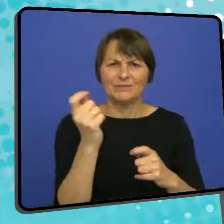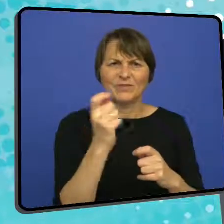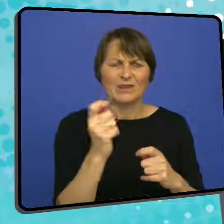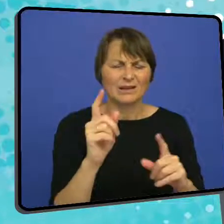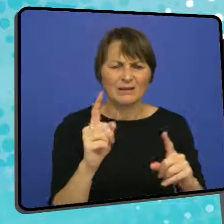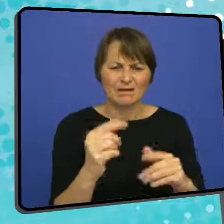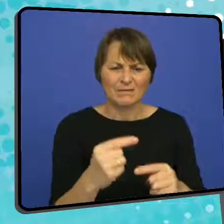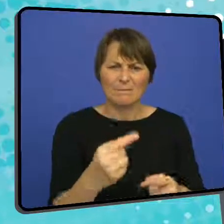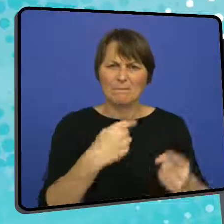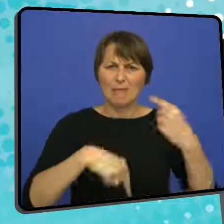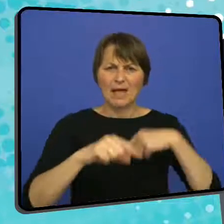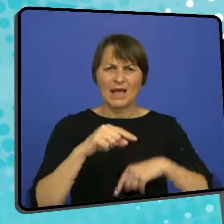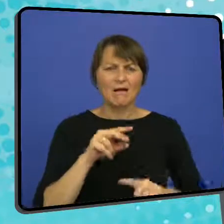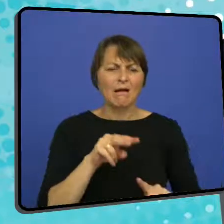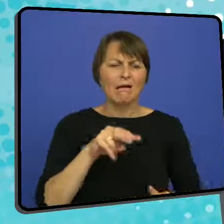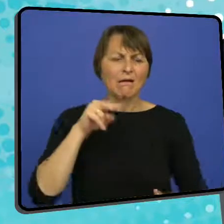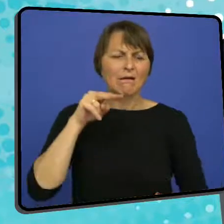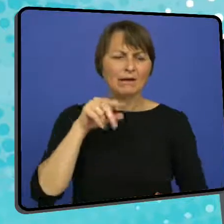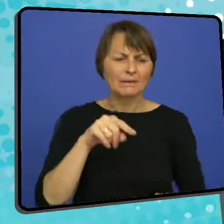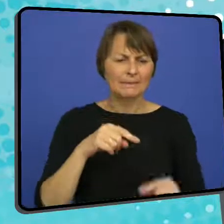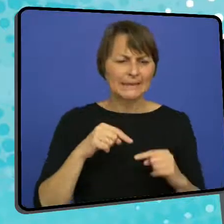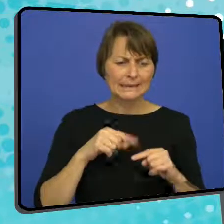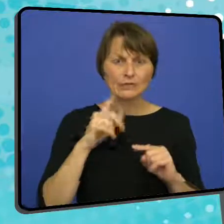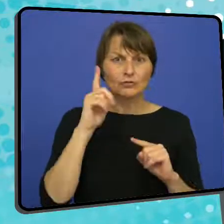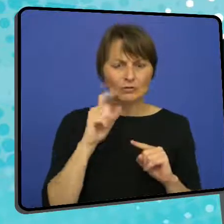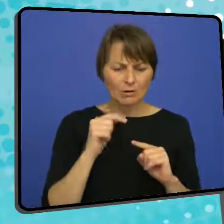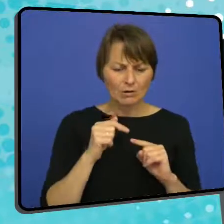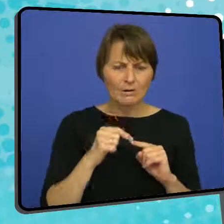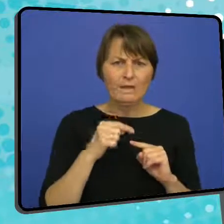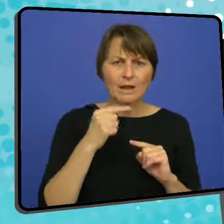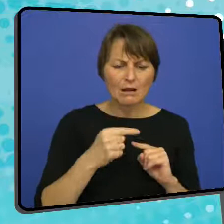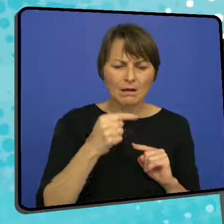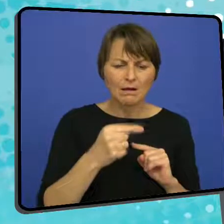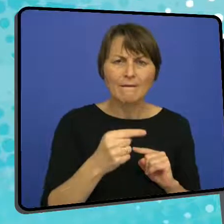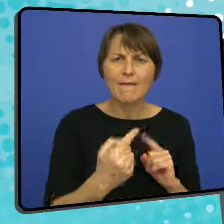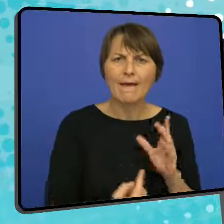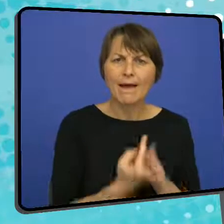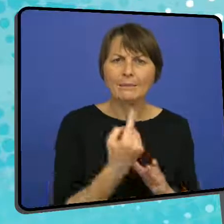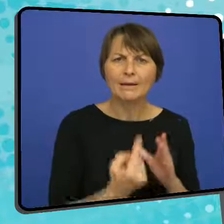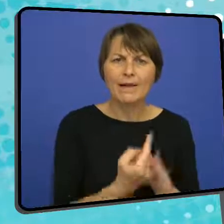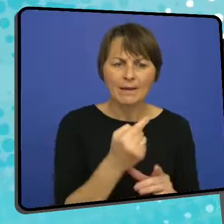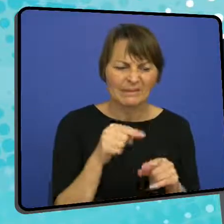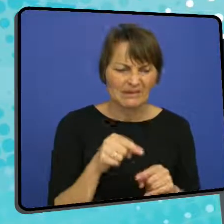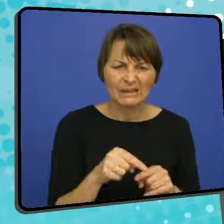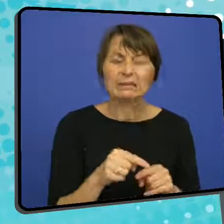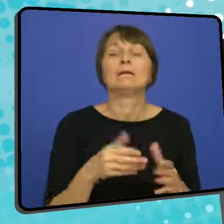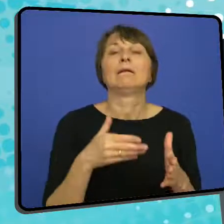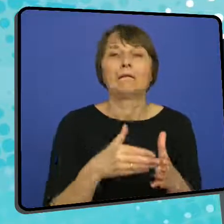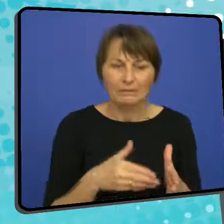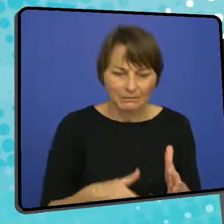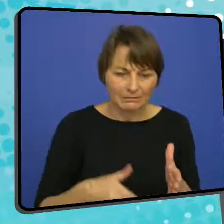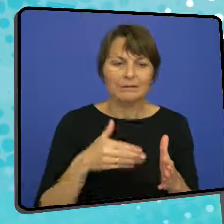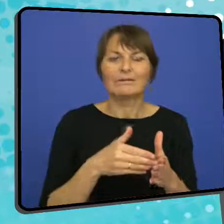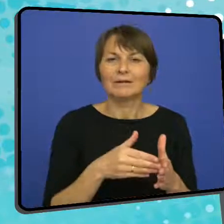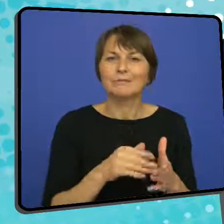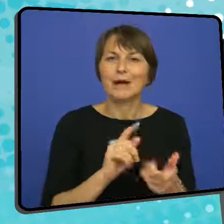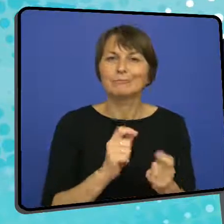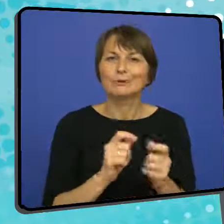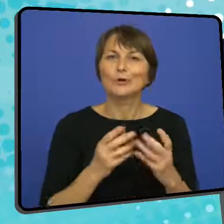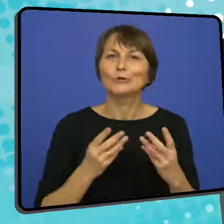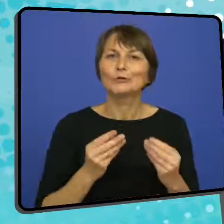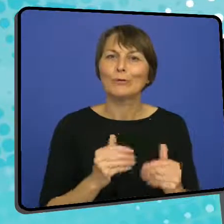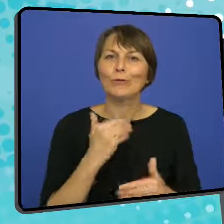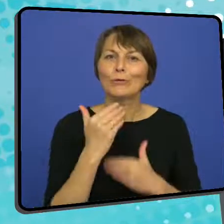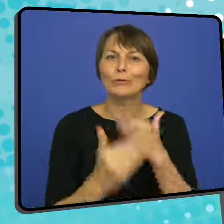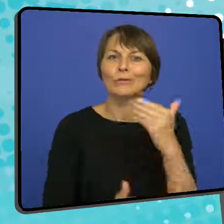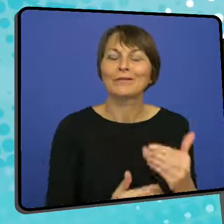if you start there and you end up there? What happens? What are all the mismatches, or how can we make that smoother? Which is why I